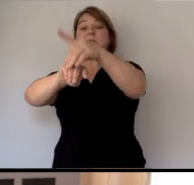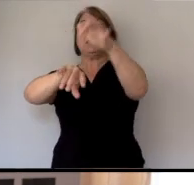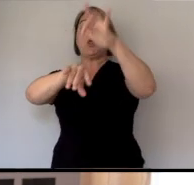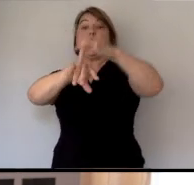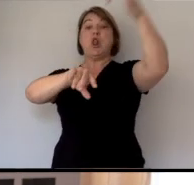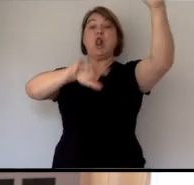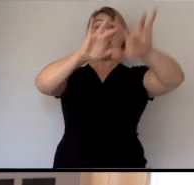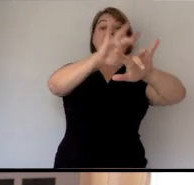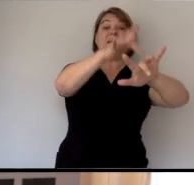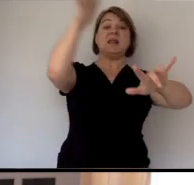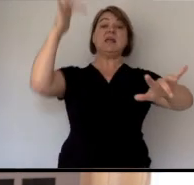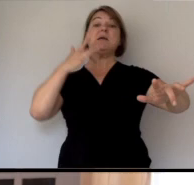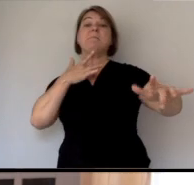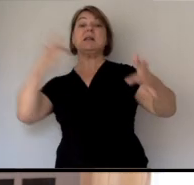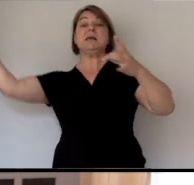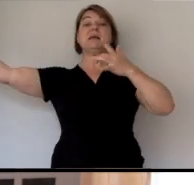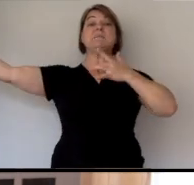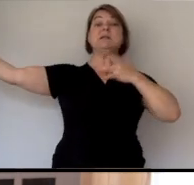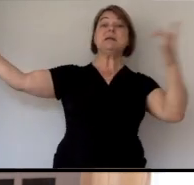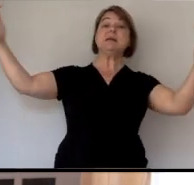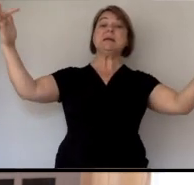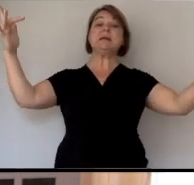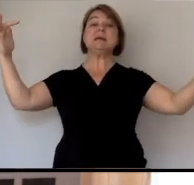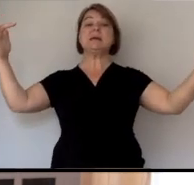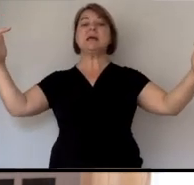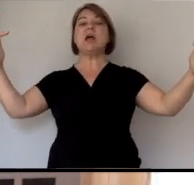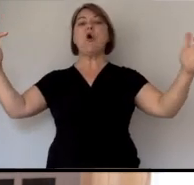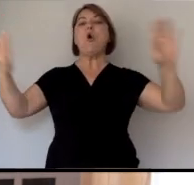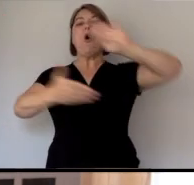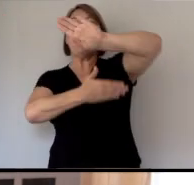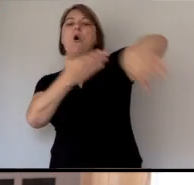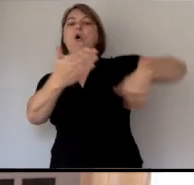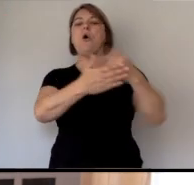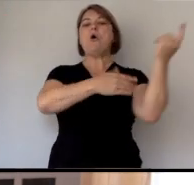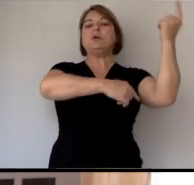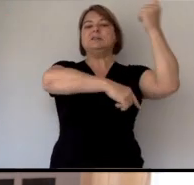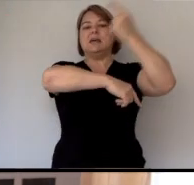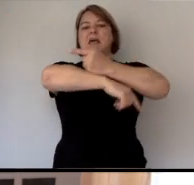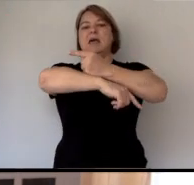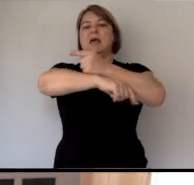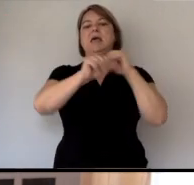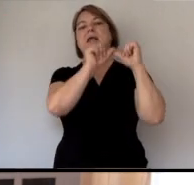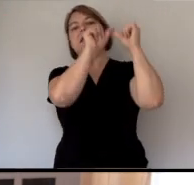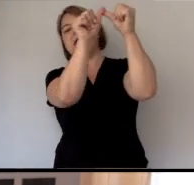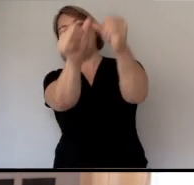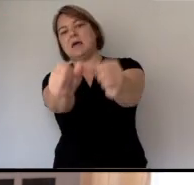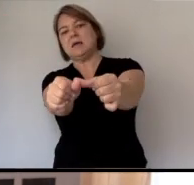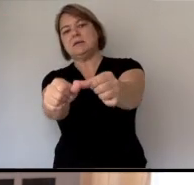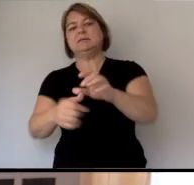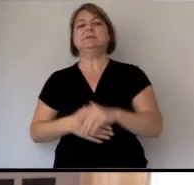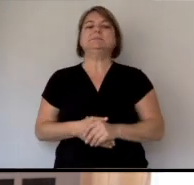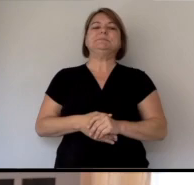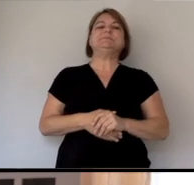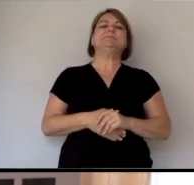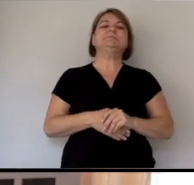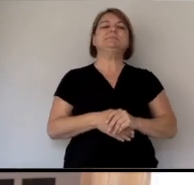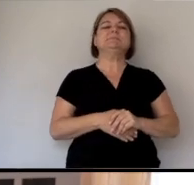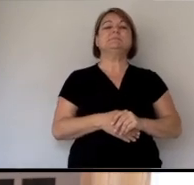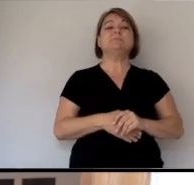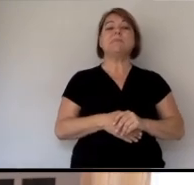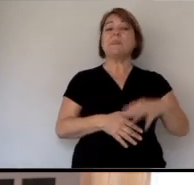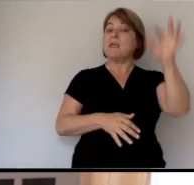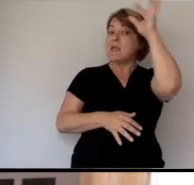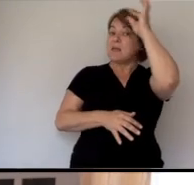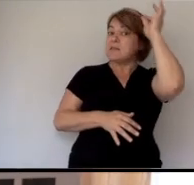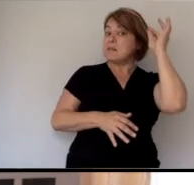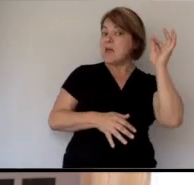bling. The jewelry on the drag queen goes bling, bling, bling. All through the town. The hair on the drag